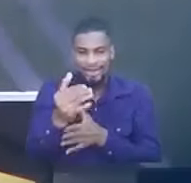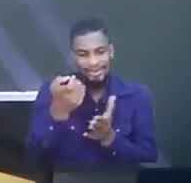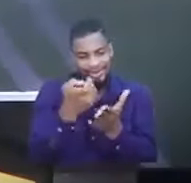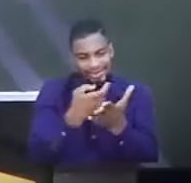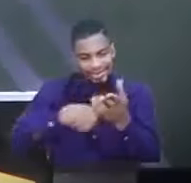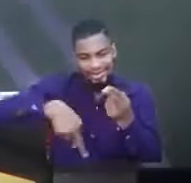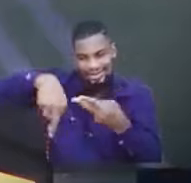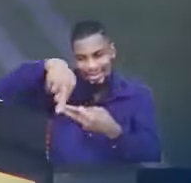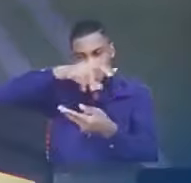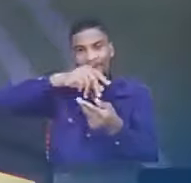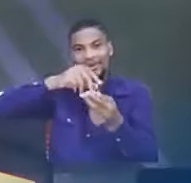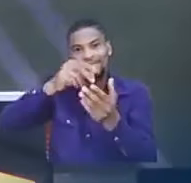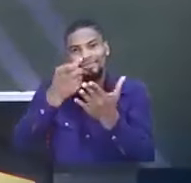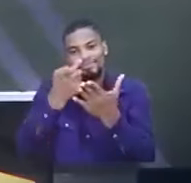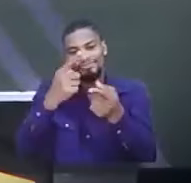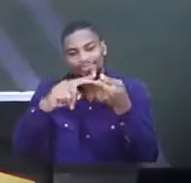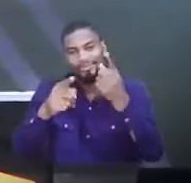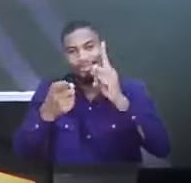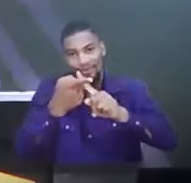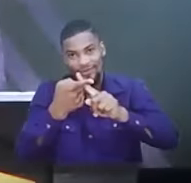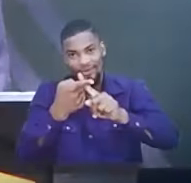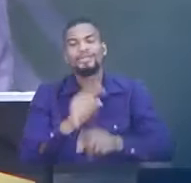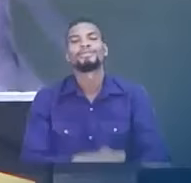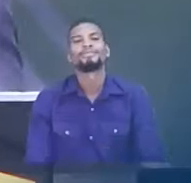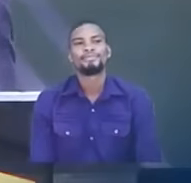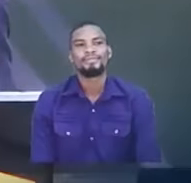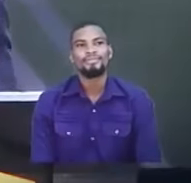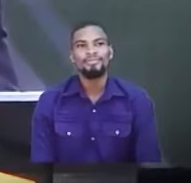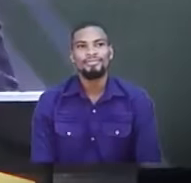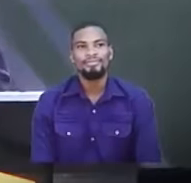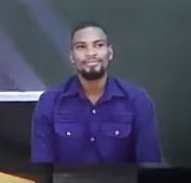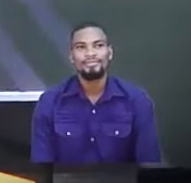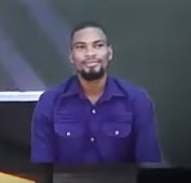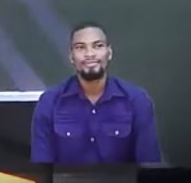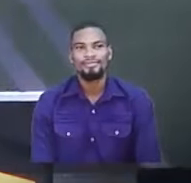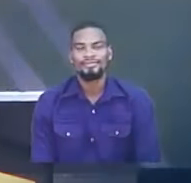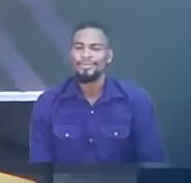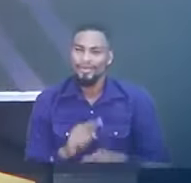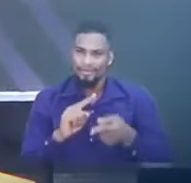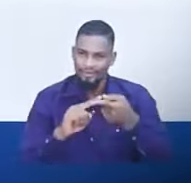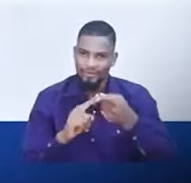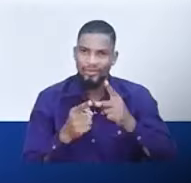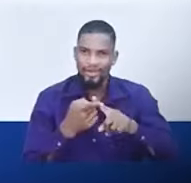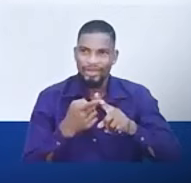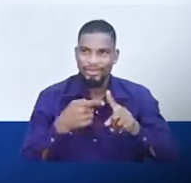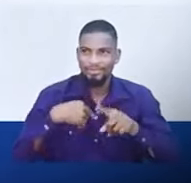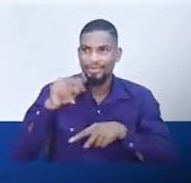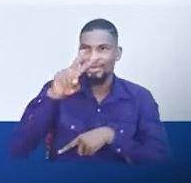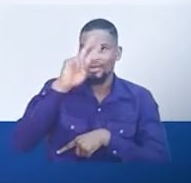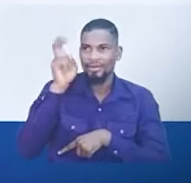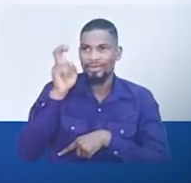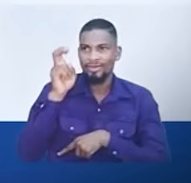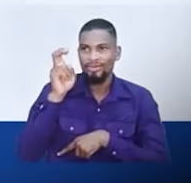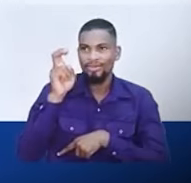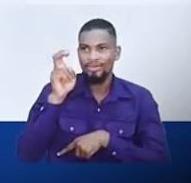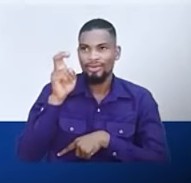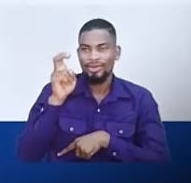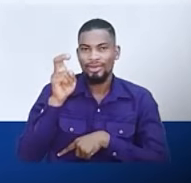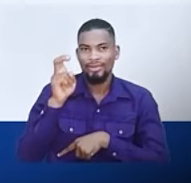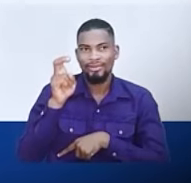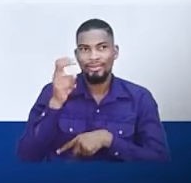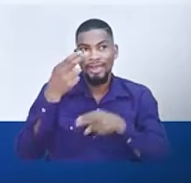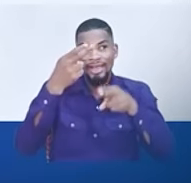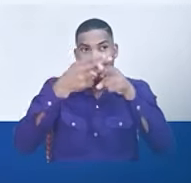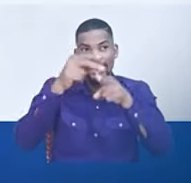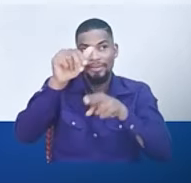morning. As we are ending our meeting, I will be discussing about friends. My topic is Amnon had a